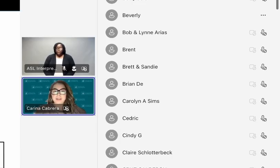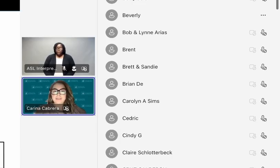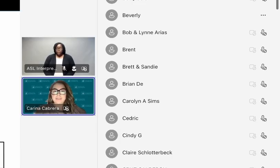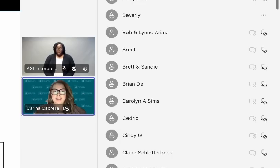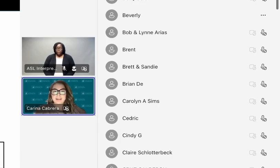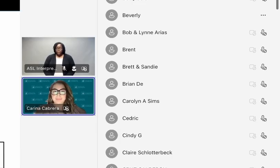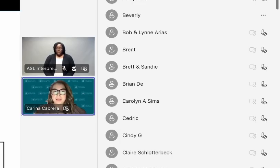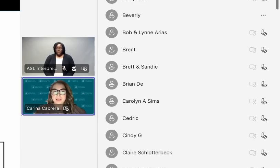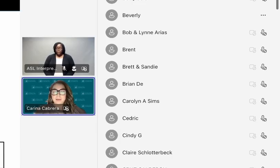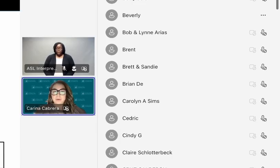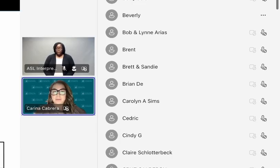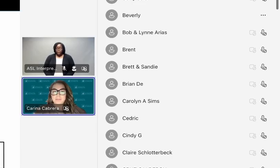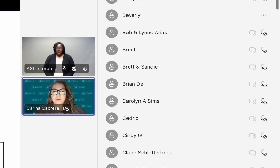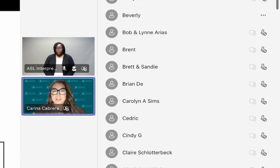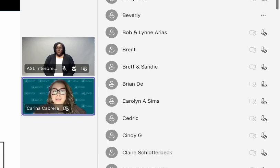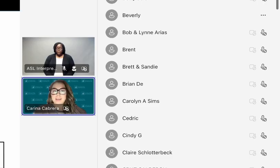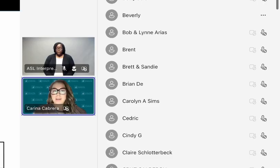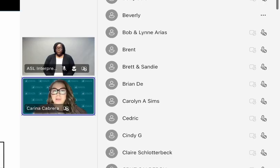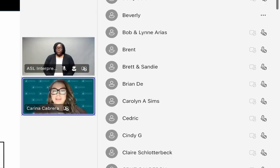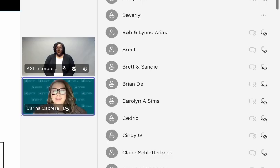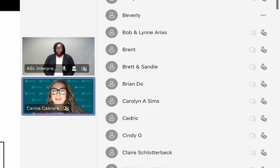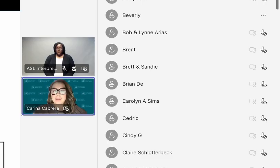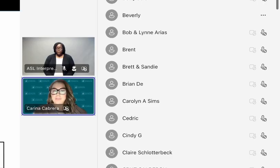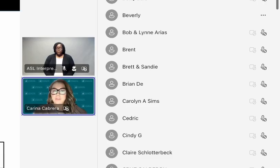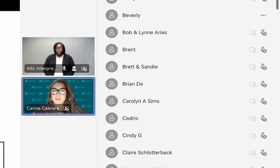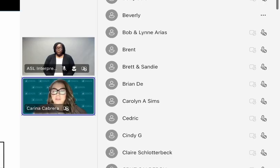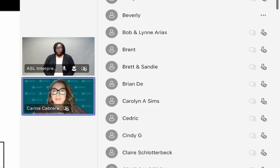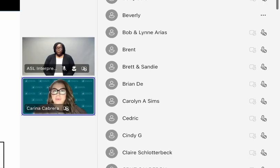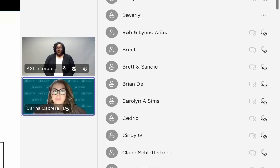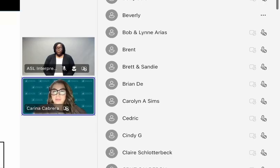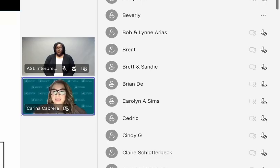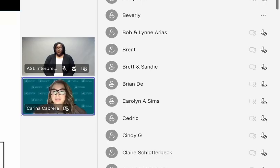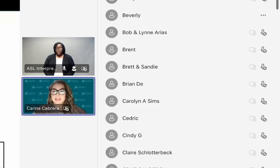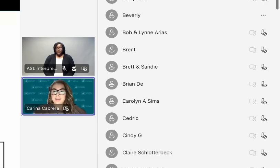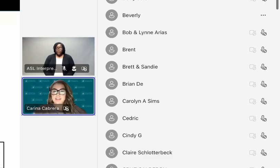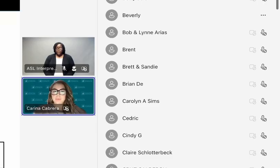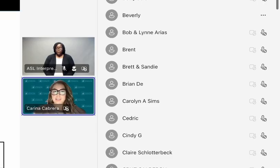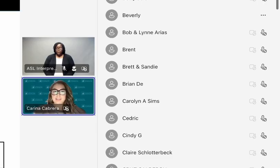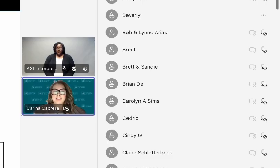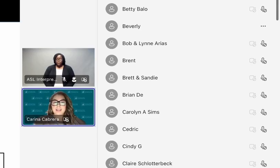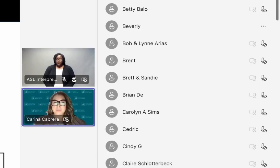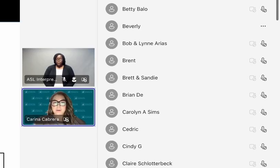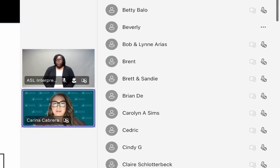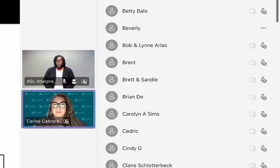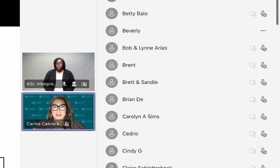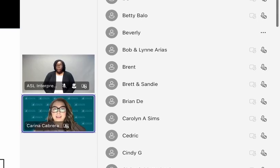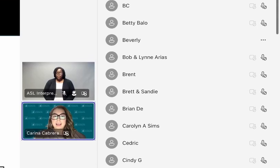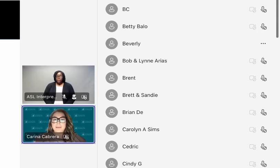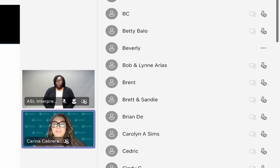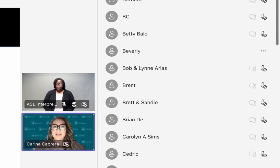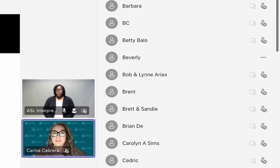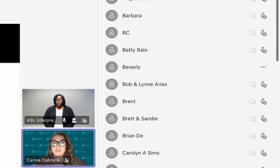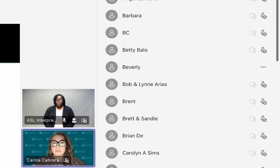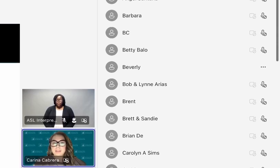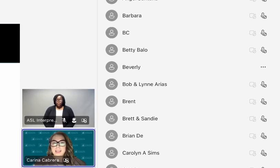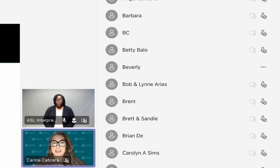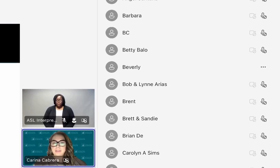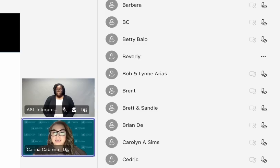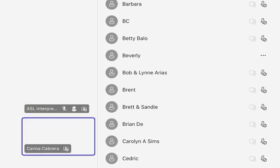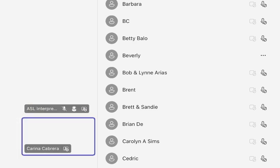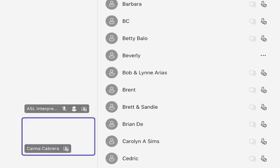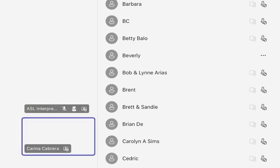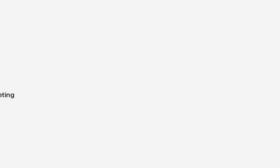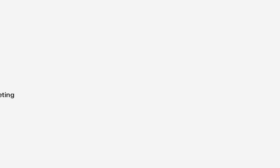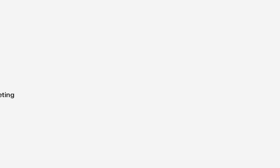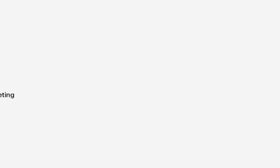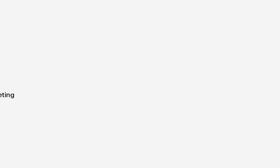está siendo grabada. Por favor, tenga en cuenta que la función de preguntas y respuestas está disponible para sus comentarios